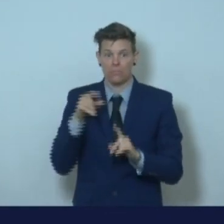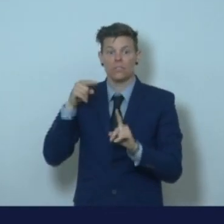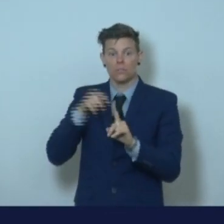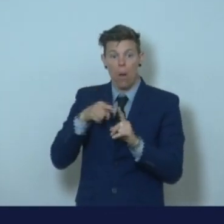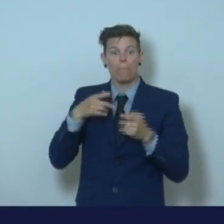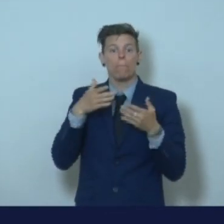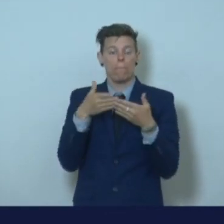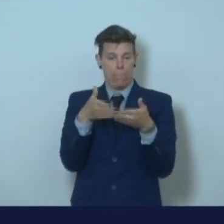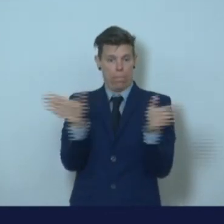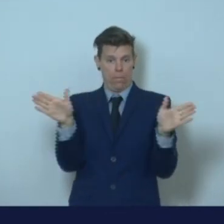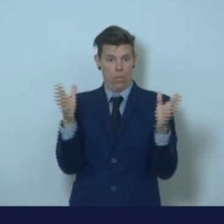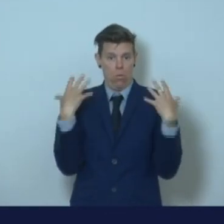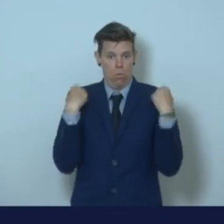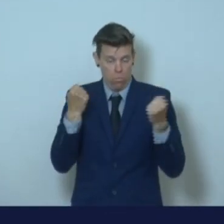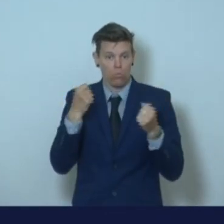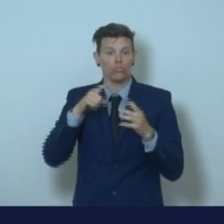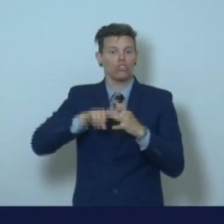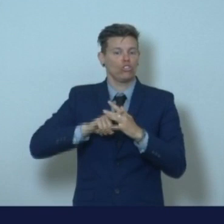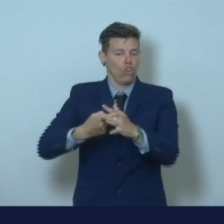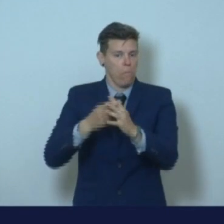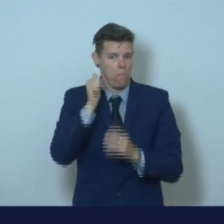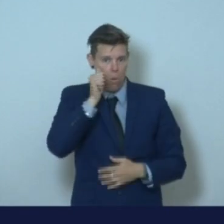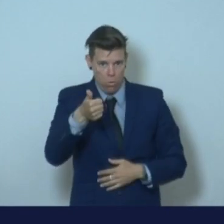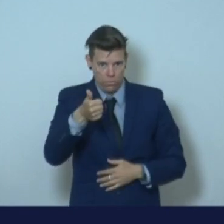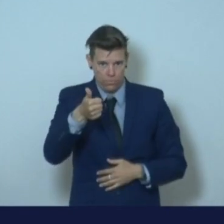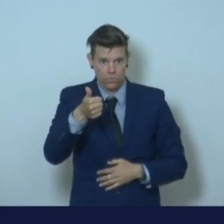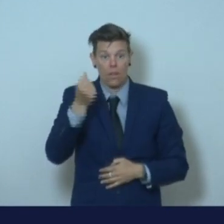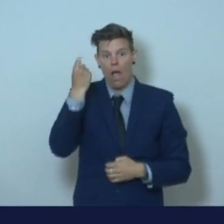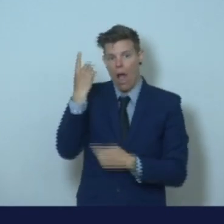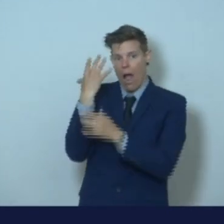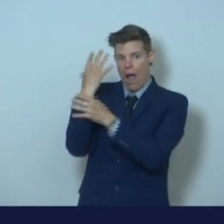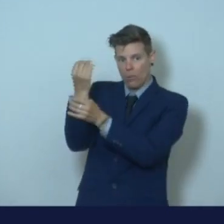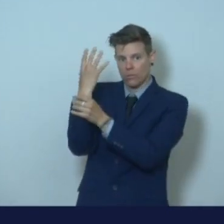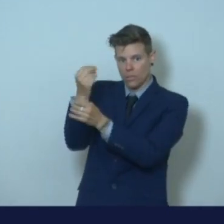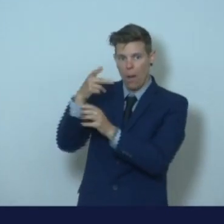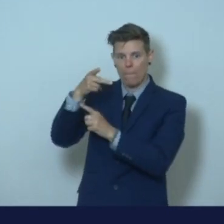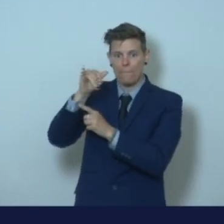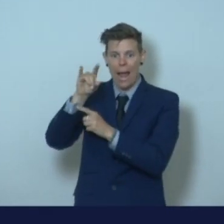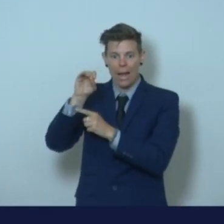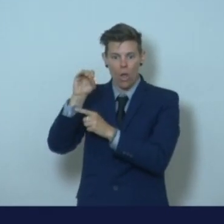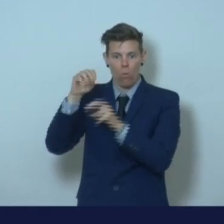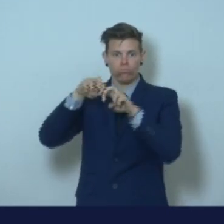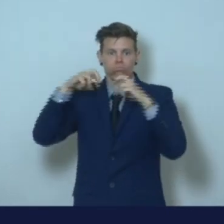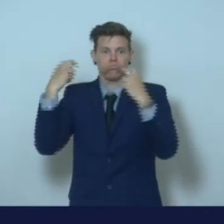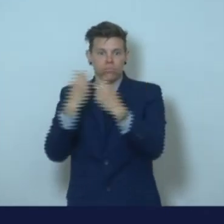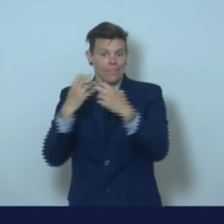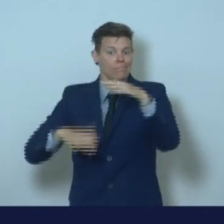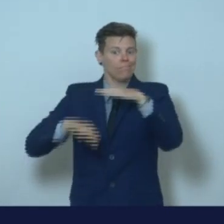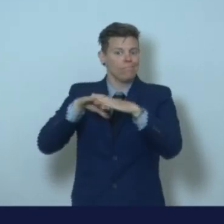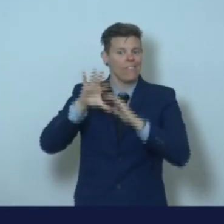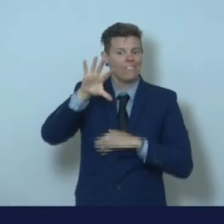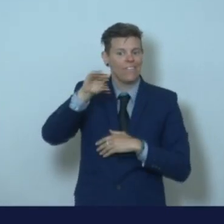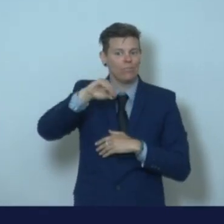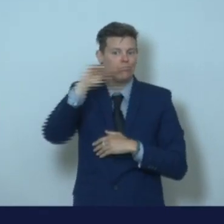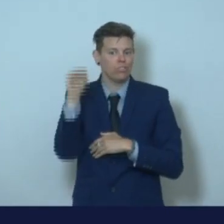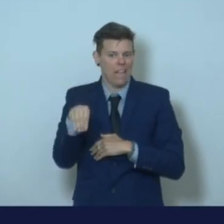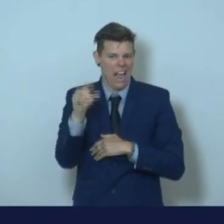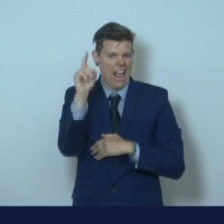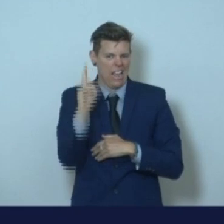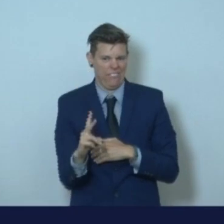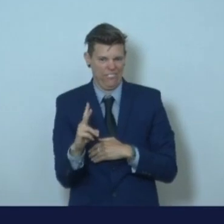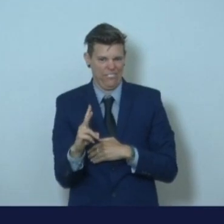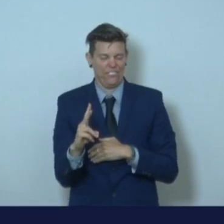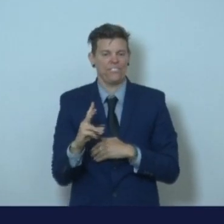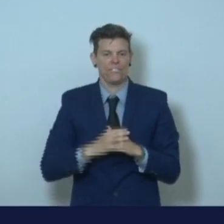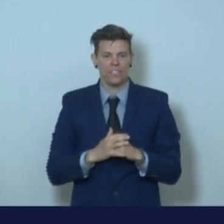starting tomorrow, outdoor patio seating at 50% occupancy for breweries. What does it mean? 6